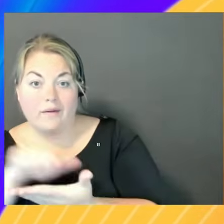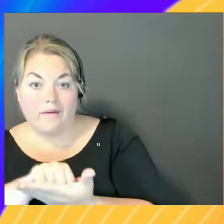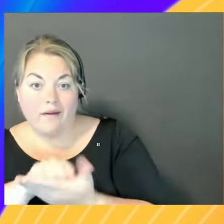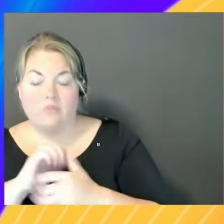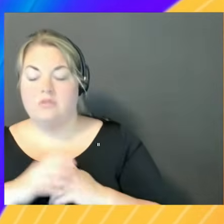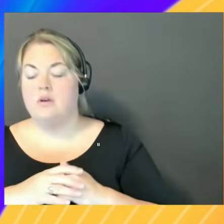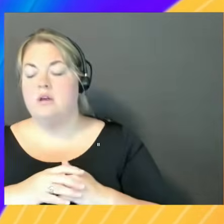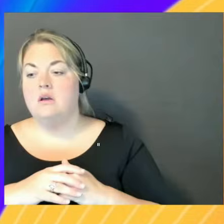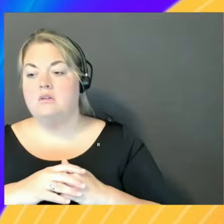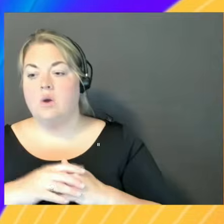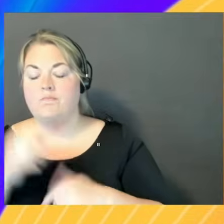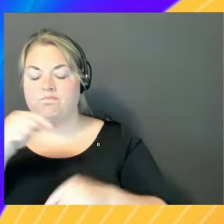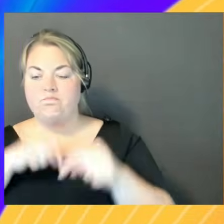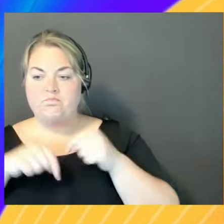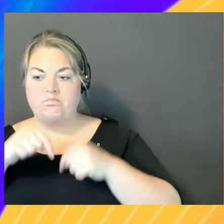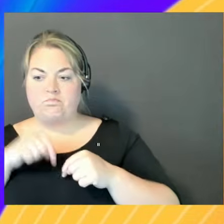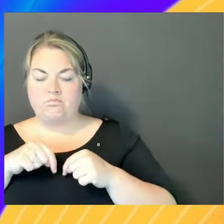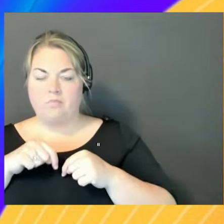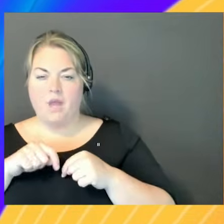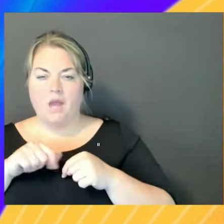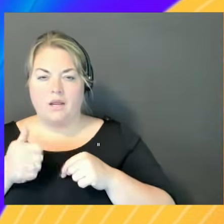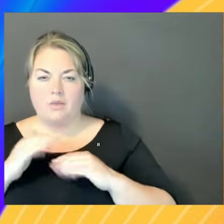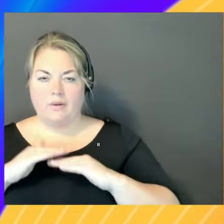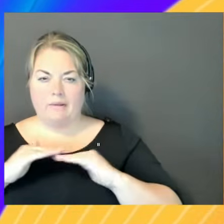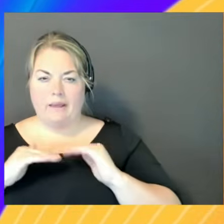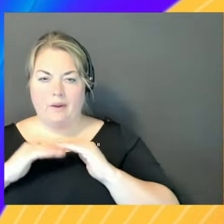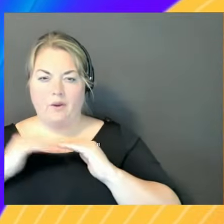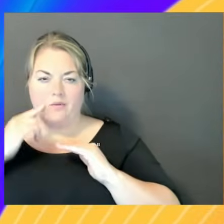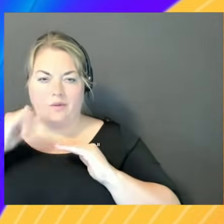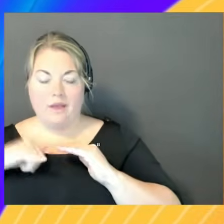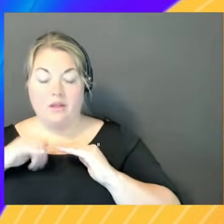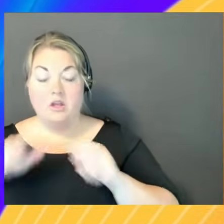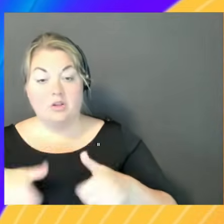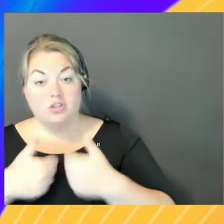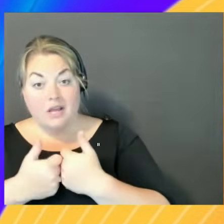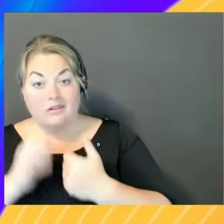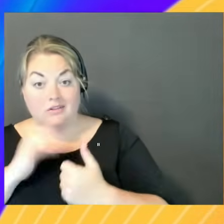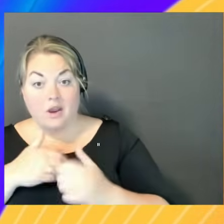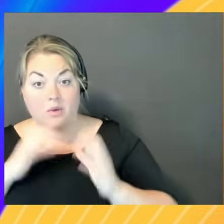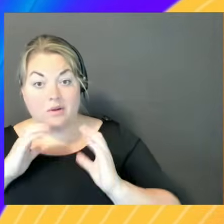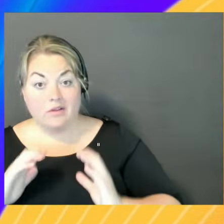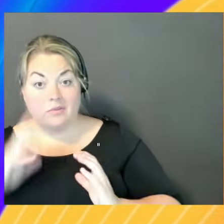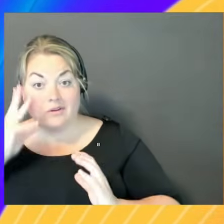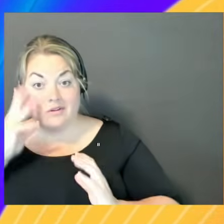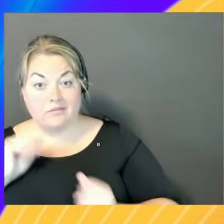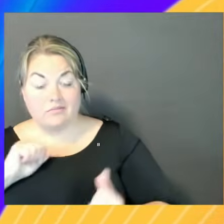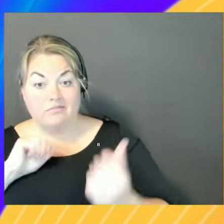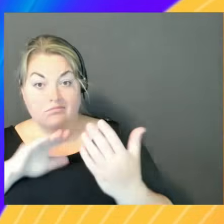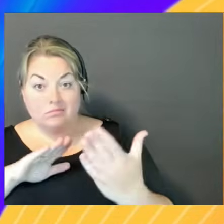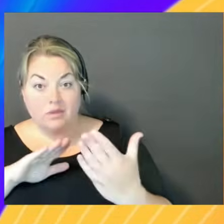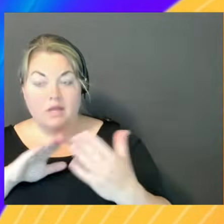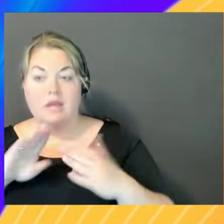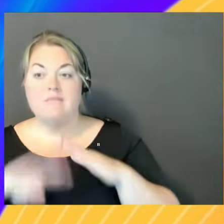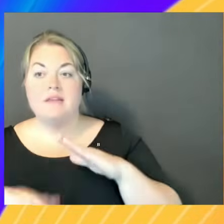back another layer, the challenge that our customers have is they basically want to